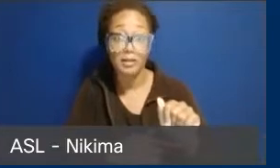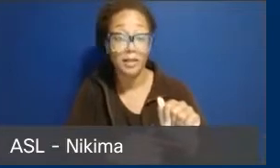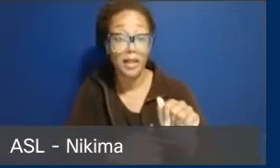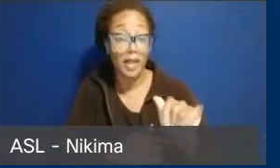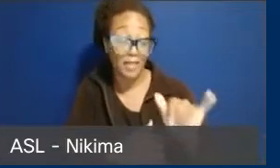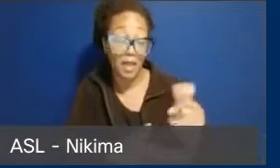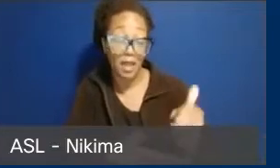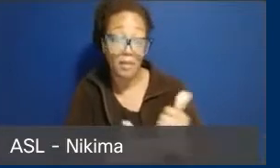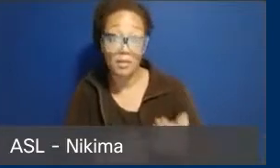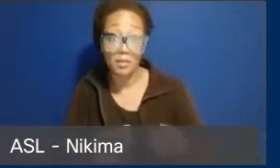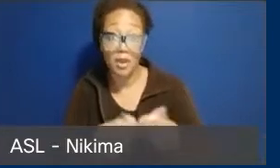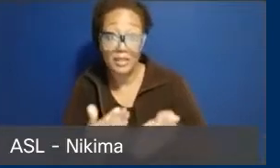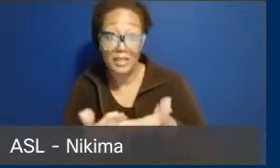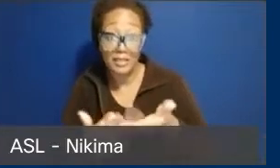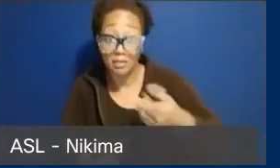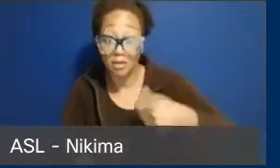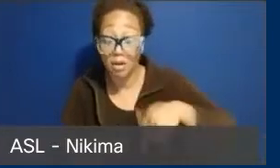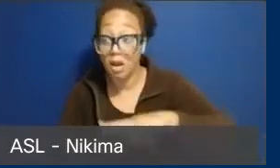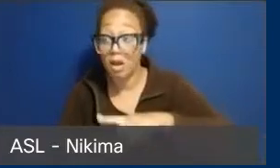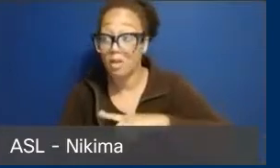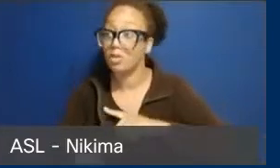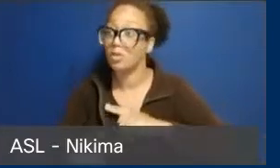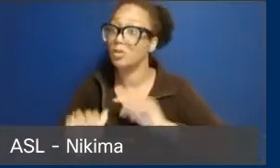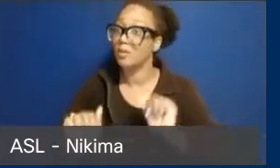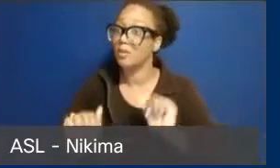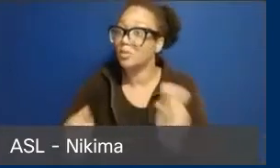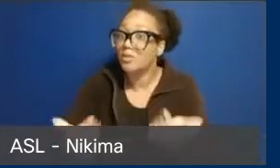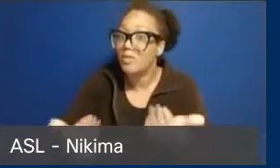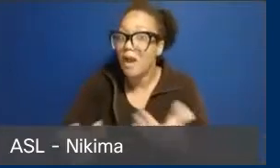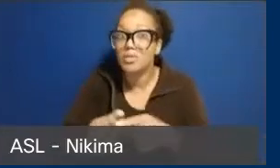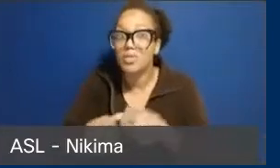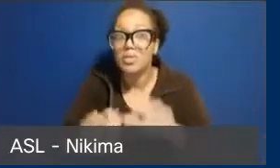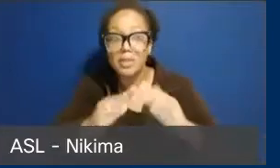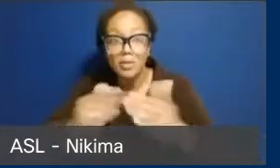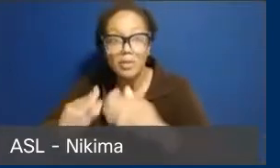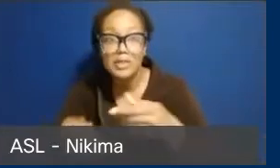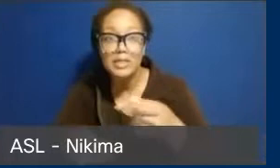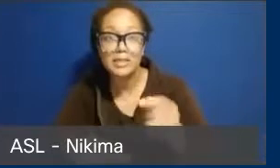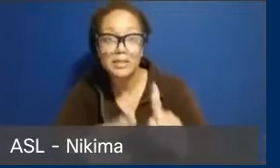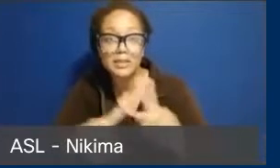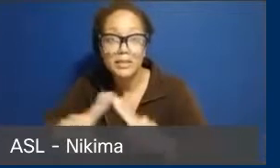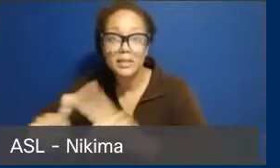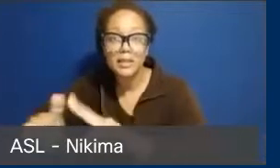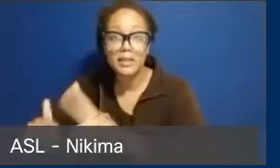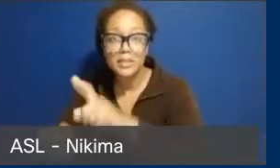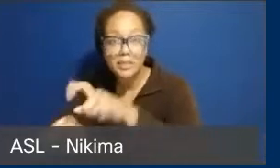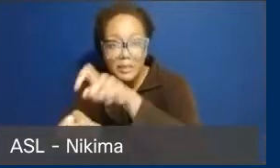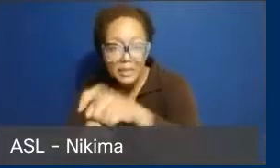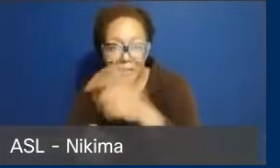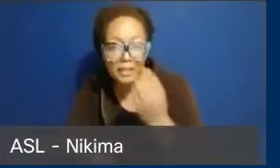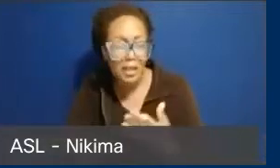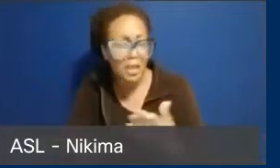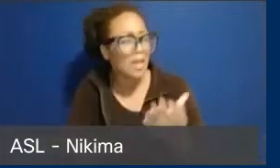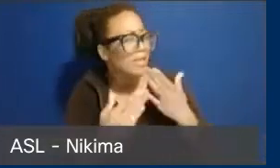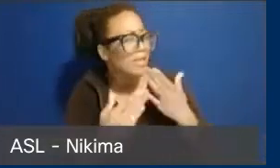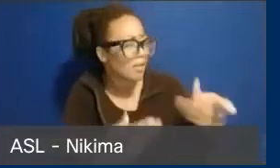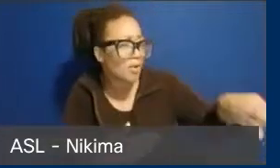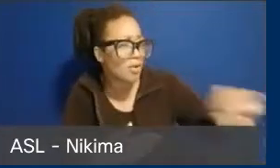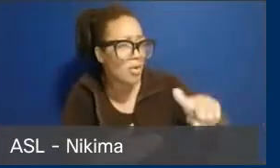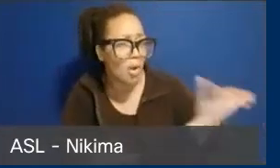us to be able to provide to the communities specific data. So thank you to both of